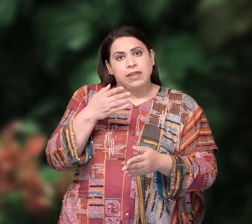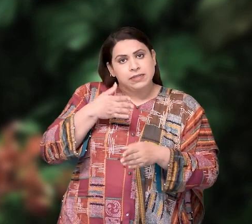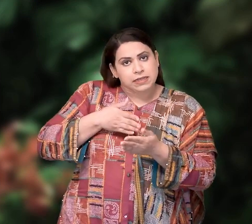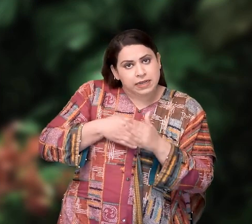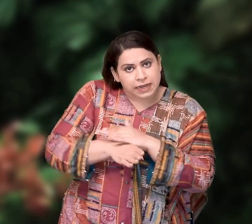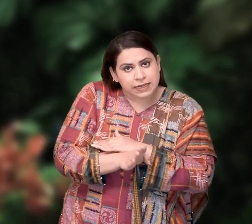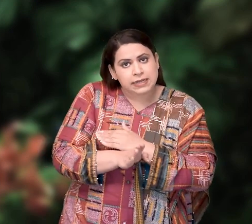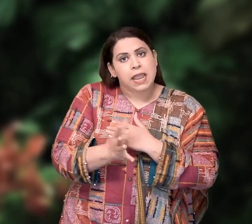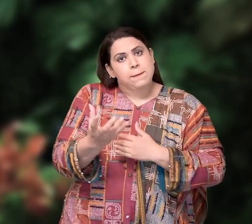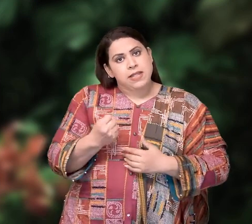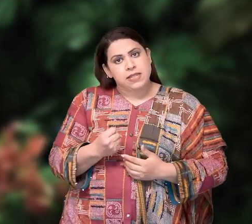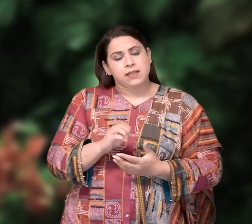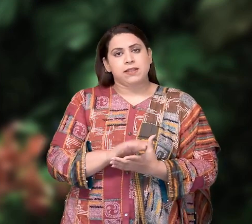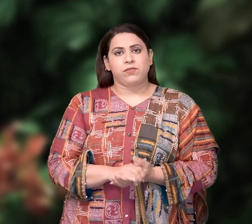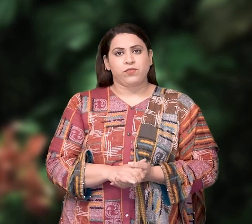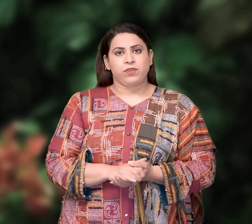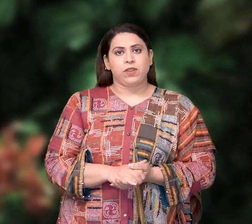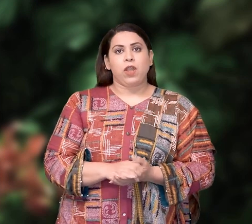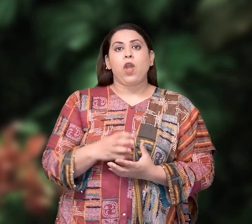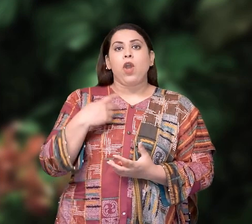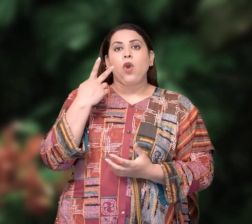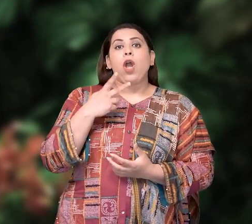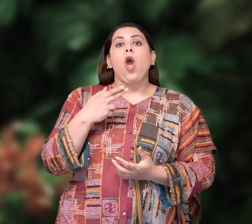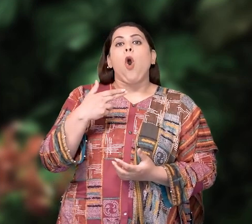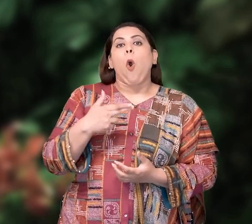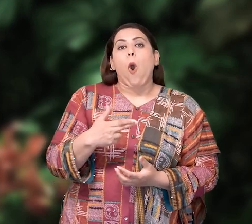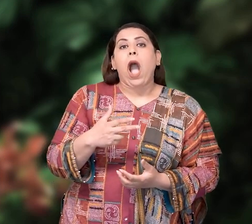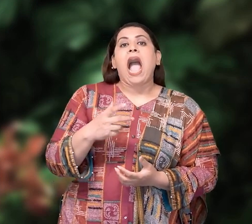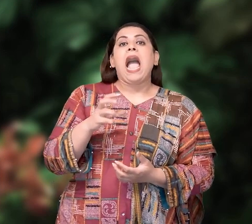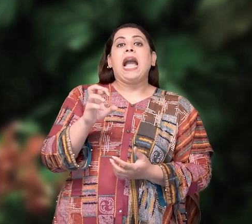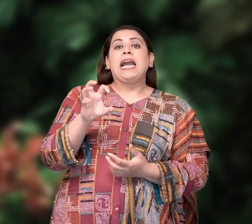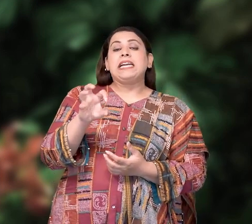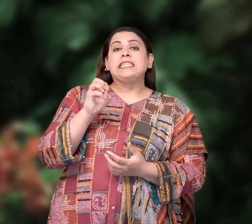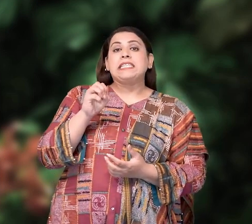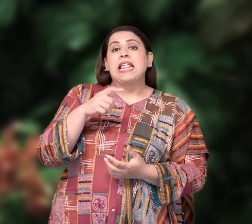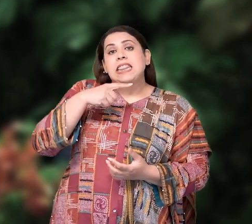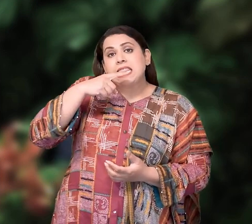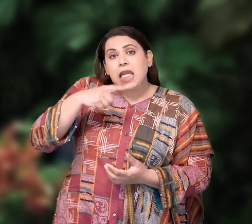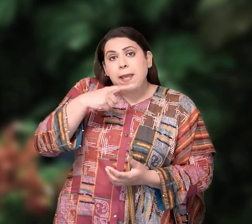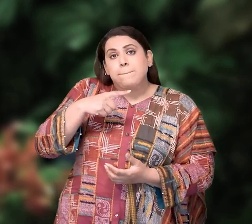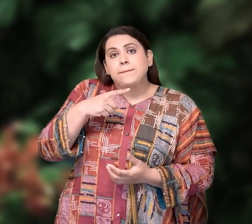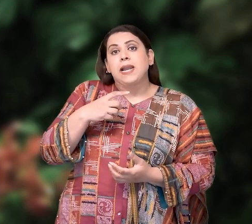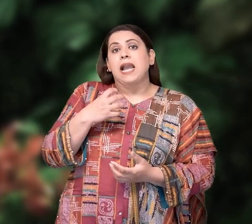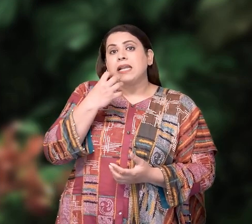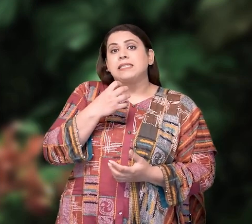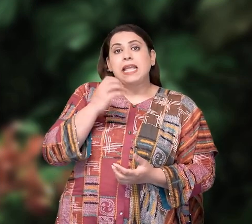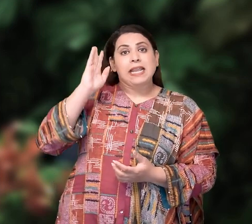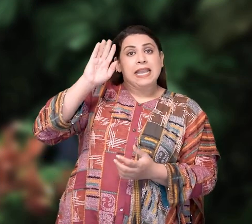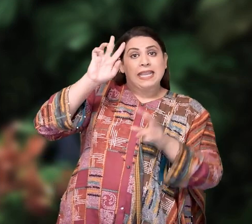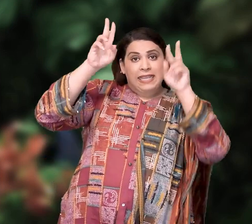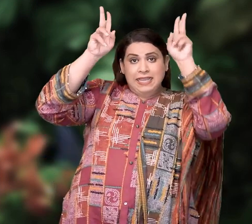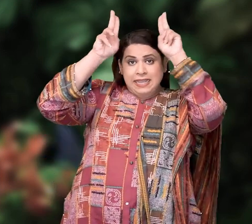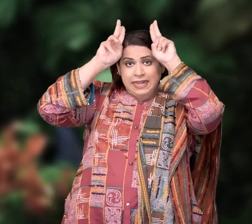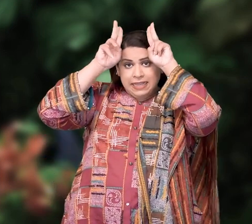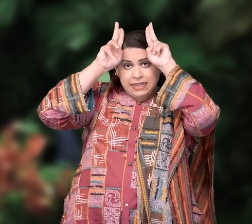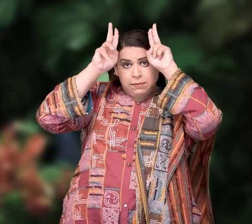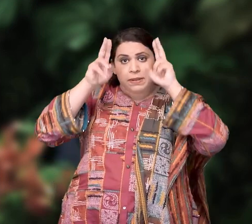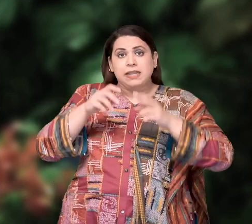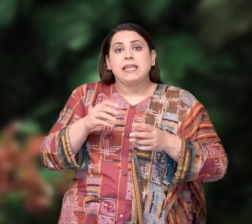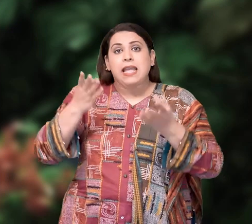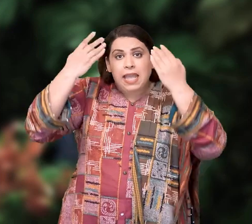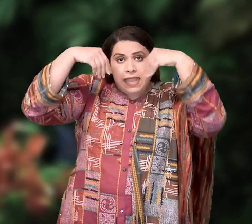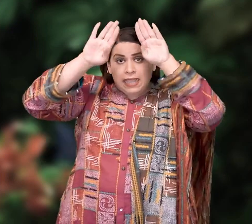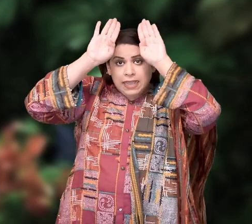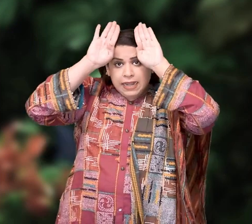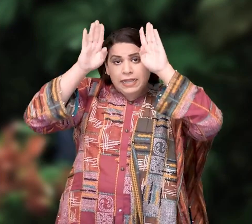mates, Touseef, who was a Khawar speaker. Khawar is a language that is spoken in Gilgit, Balochistan, and it is a